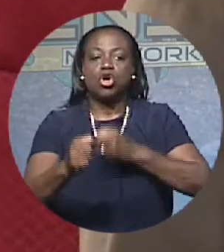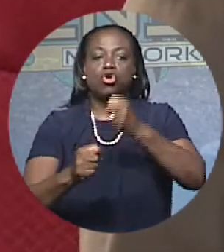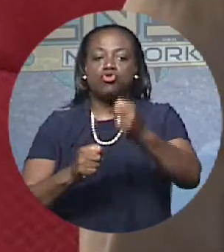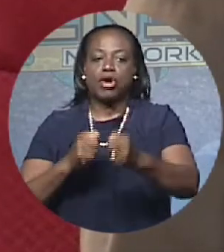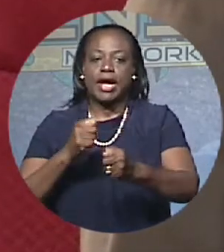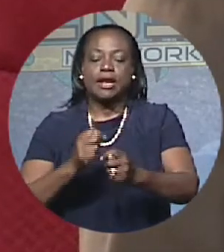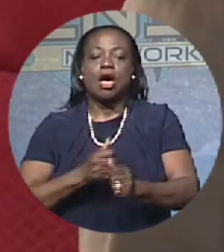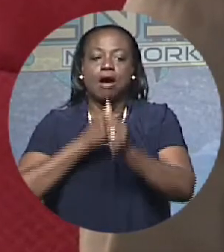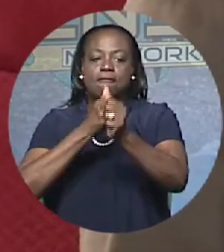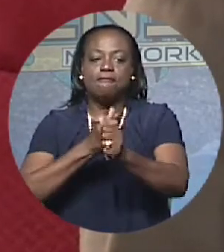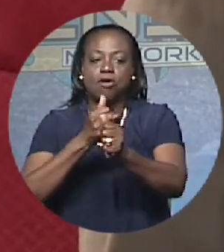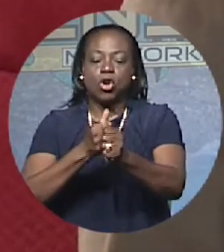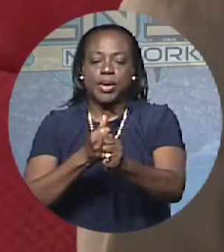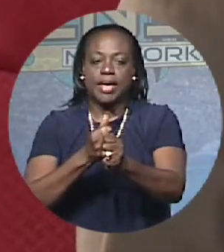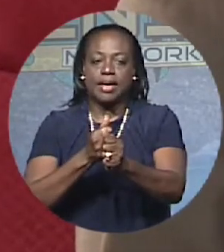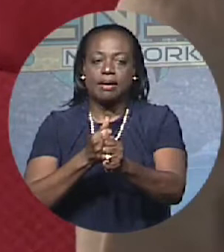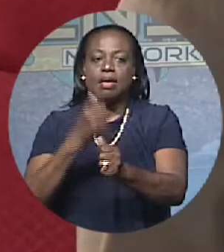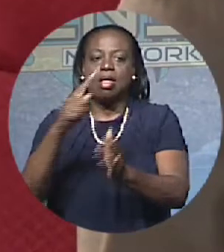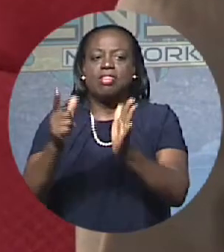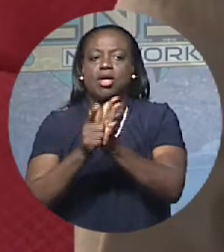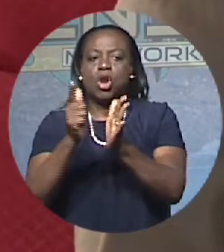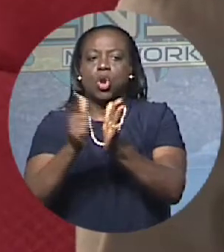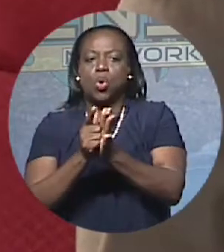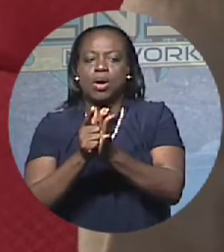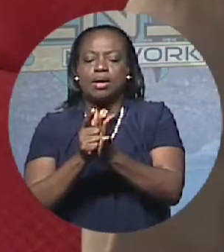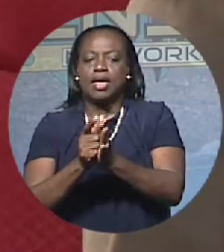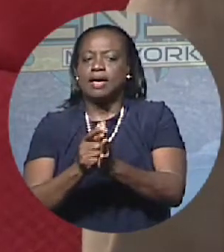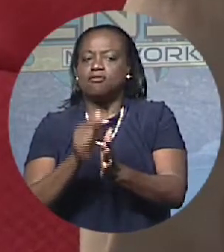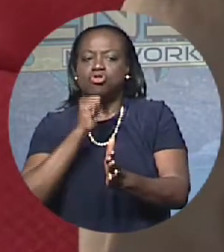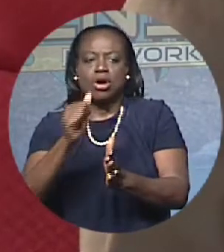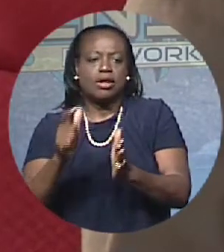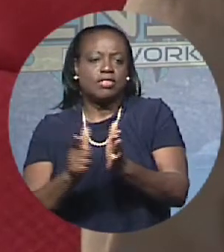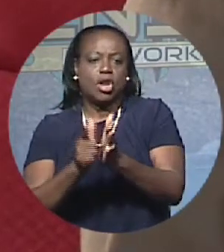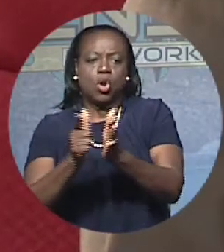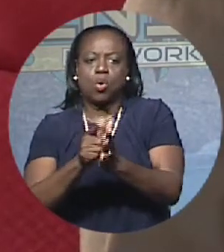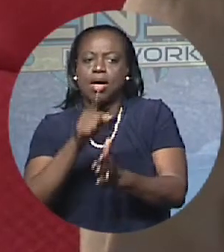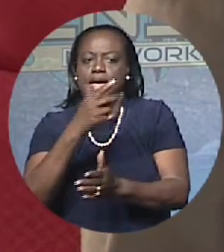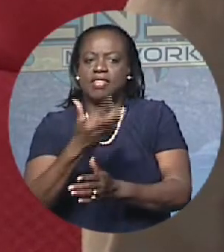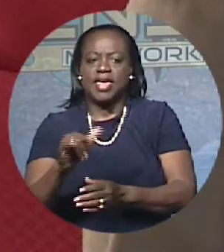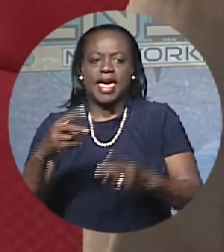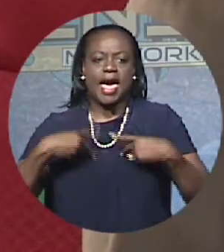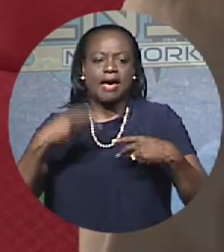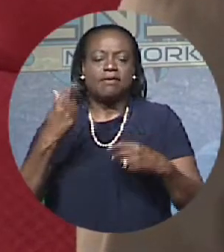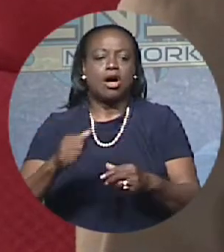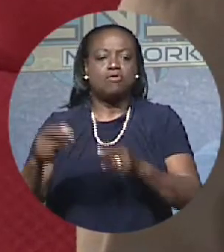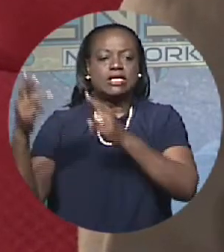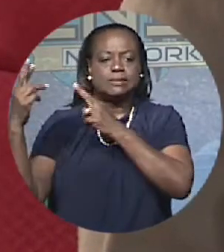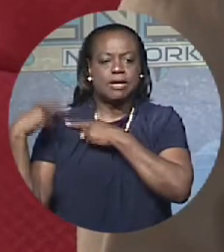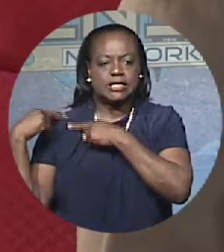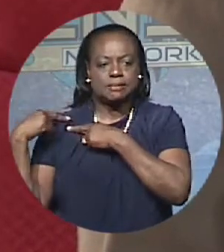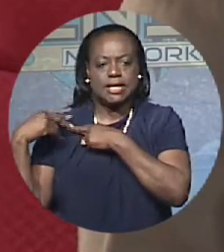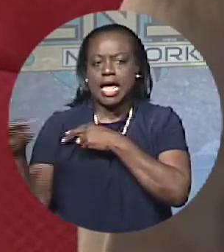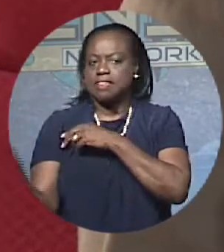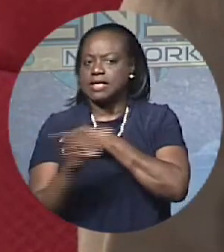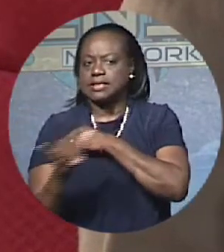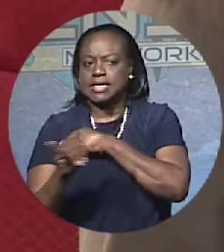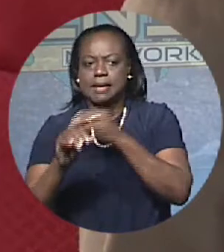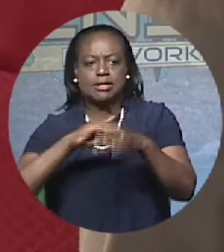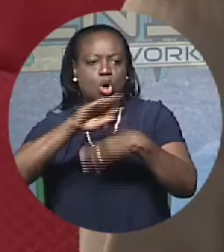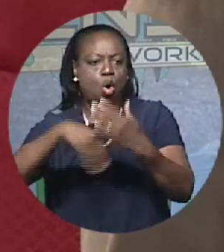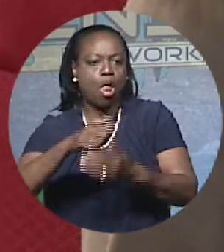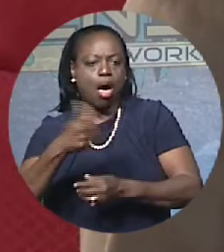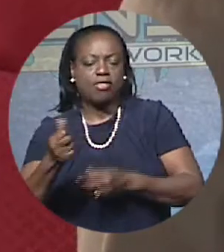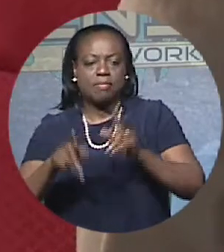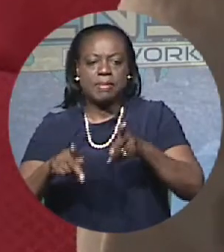fact following the law. And even if it's not the law, they have a responsibility, just as everybody else, to